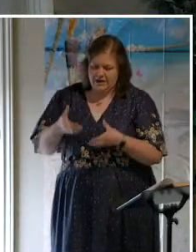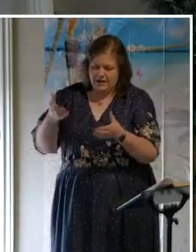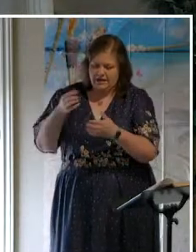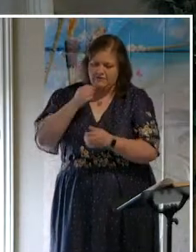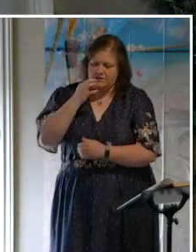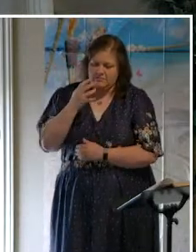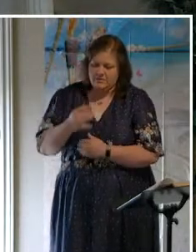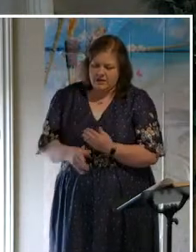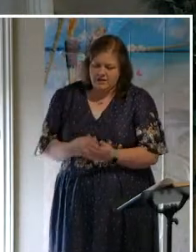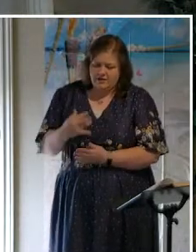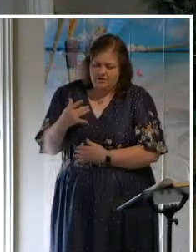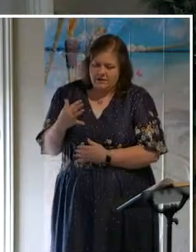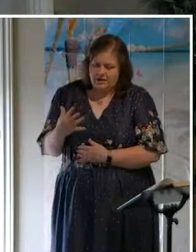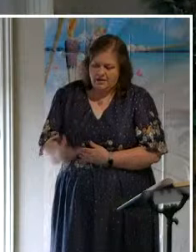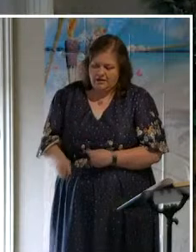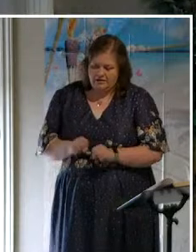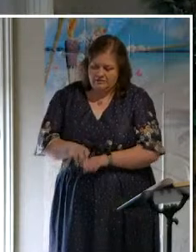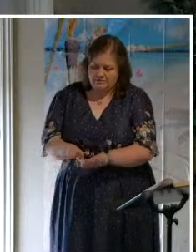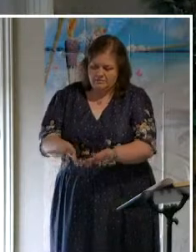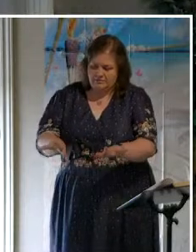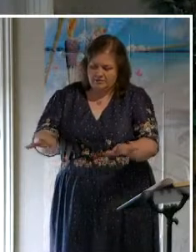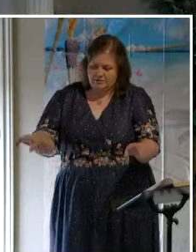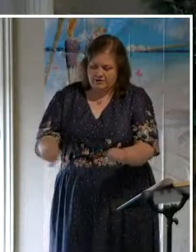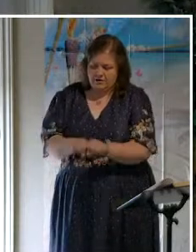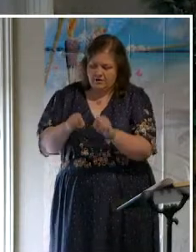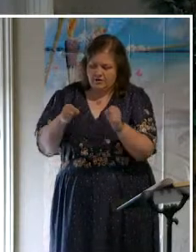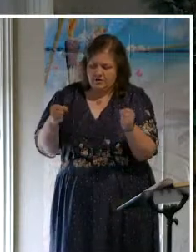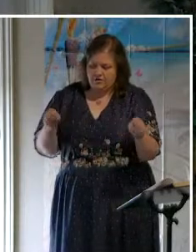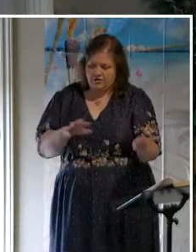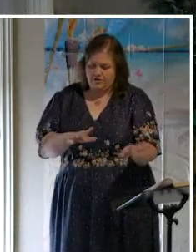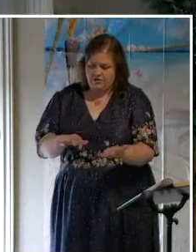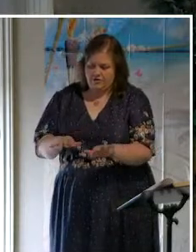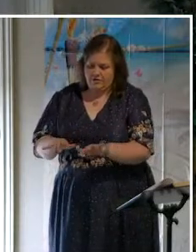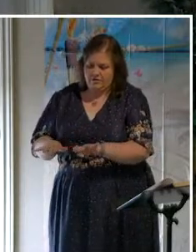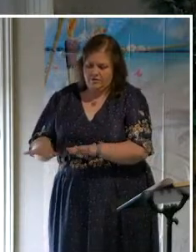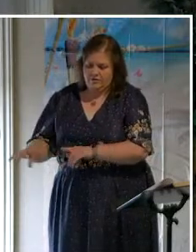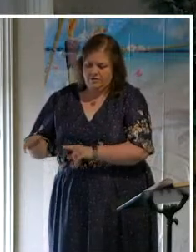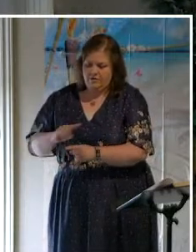fountain spilled and broken, flowing free? When he